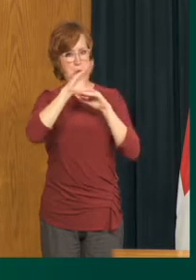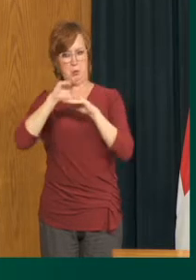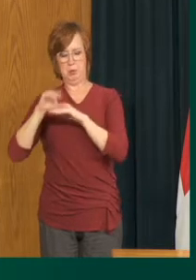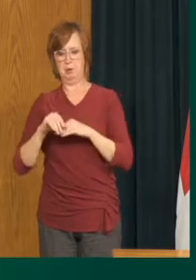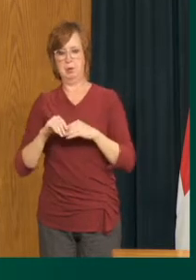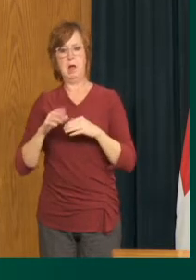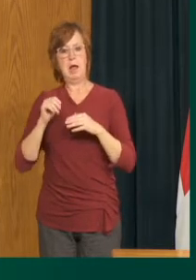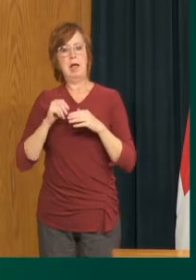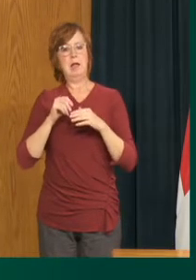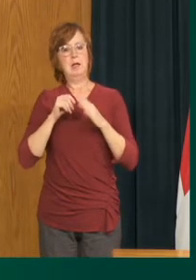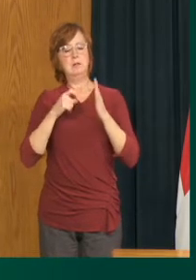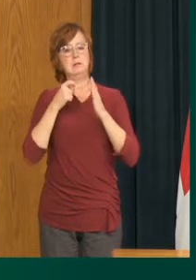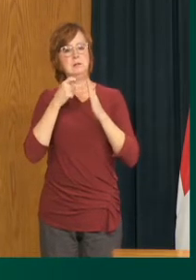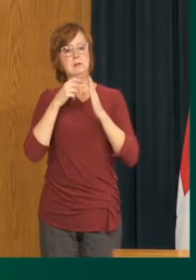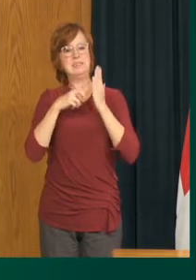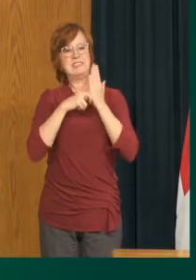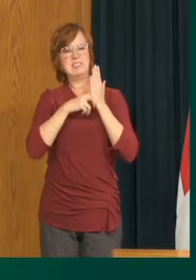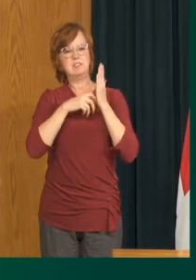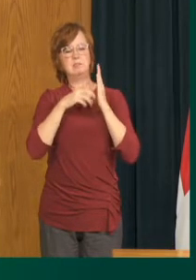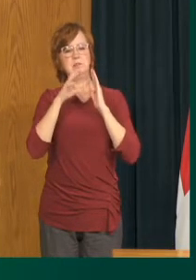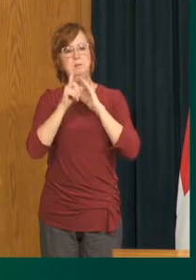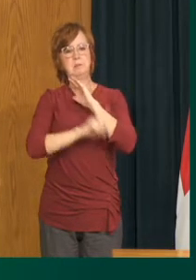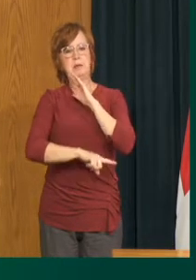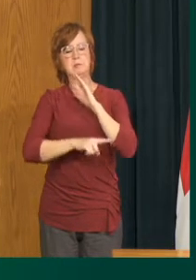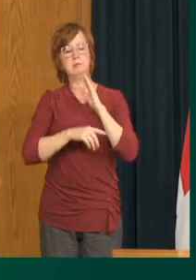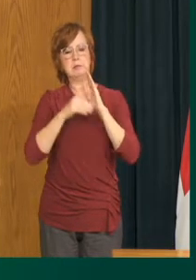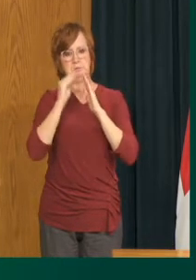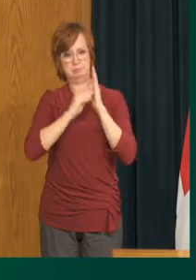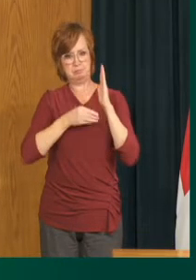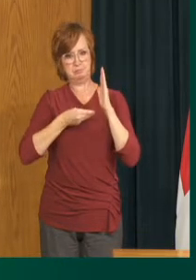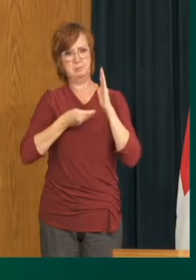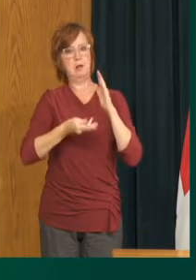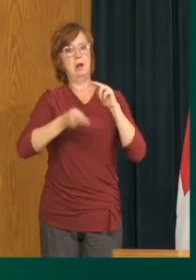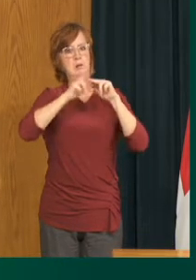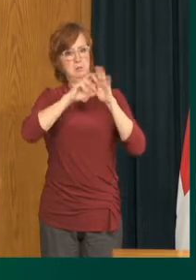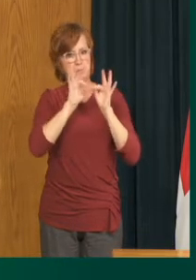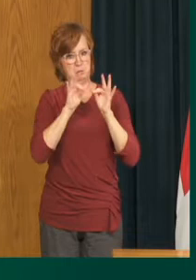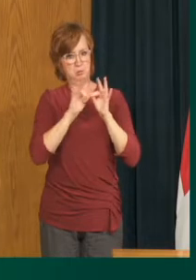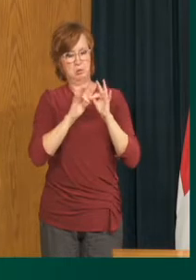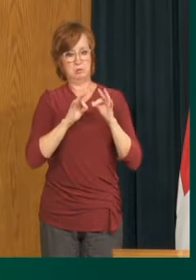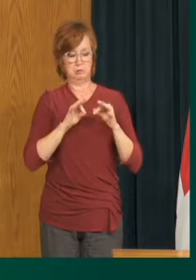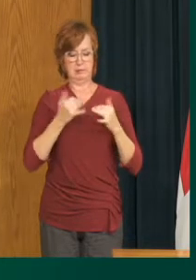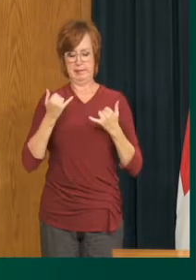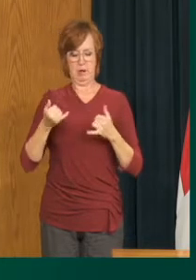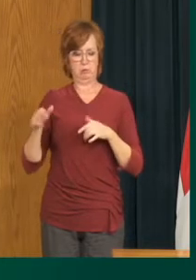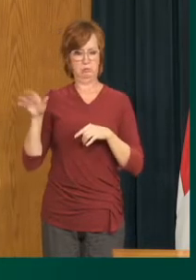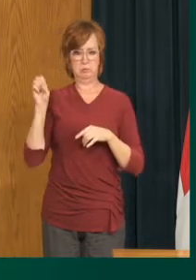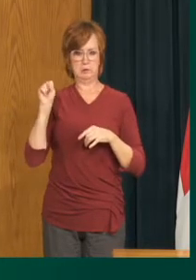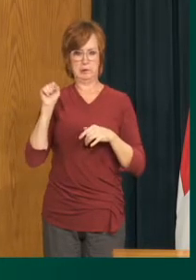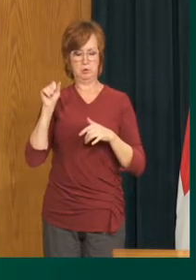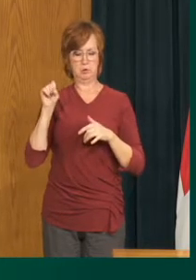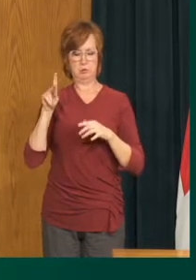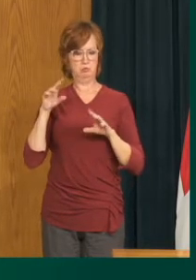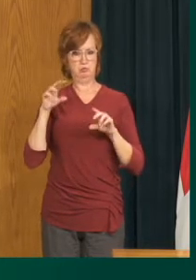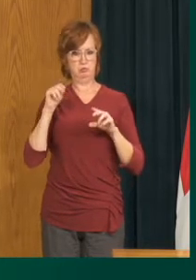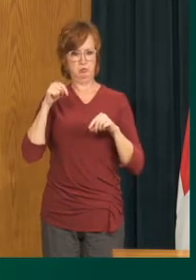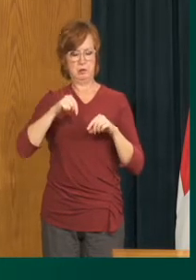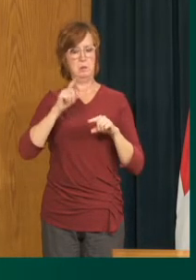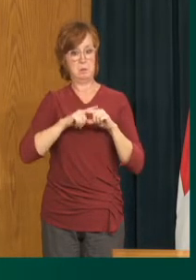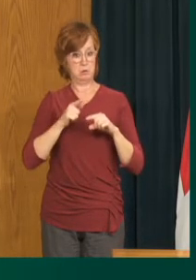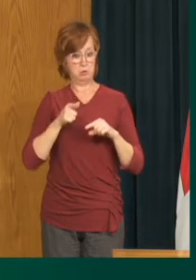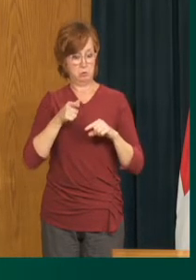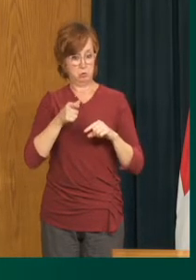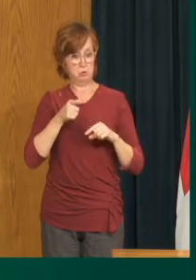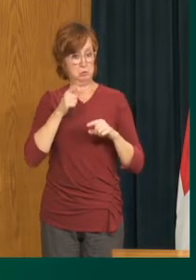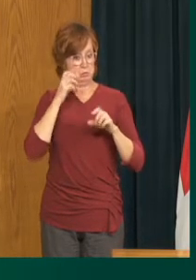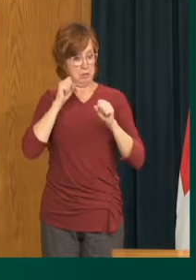they are right now, but is that something that will be considered in the future as we go into fall and there might be more people gathering indoors and